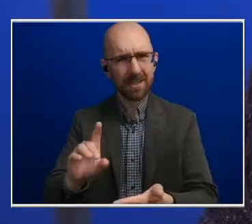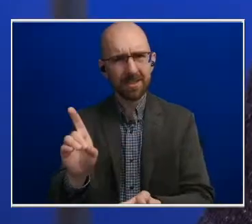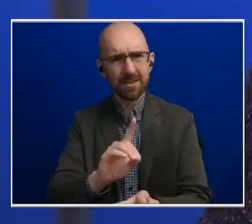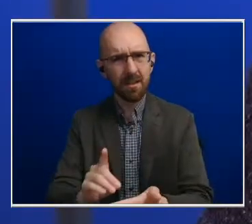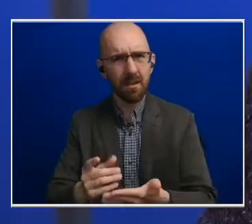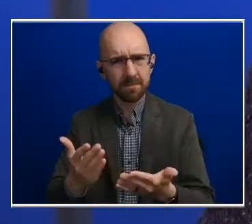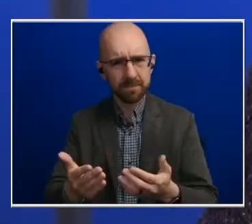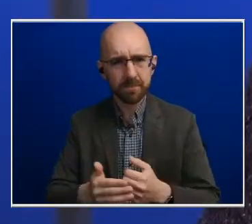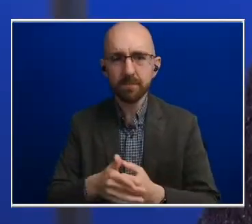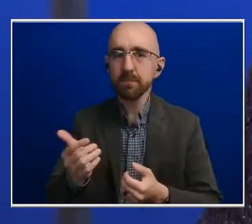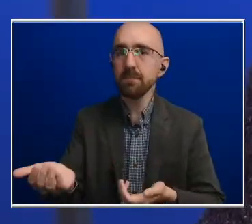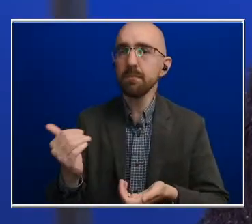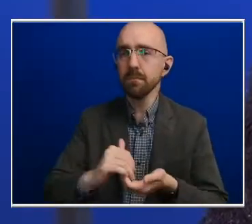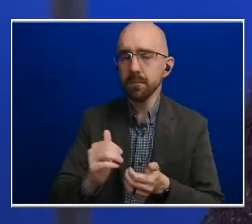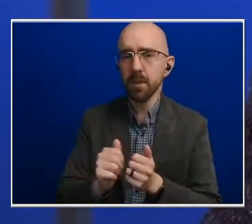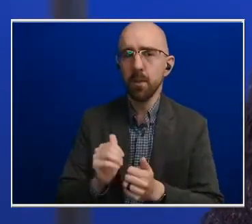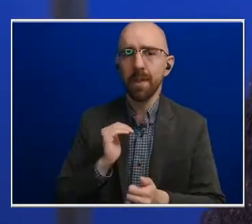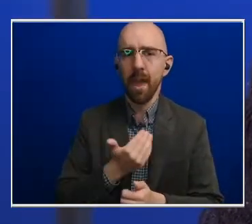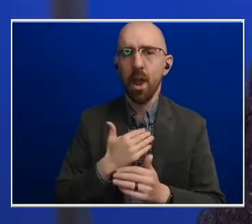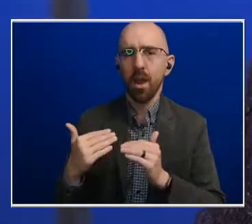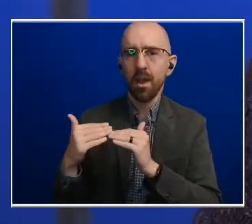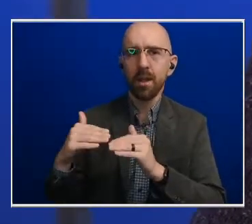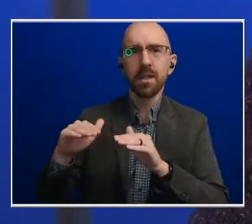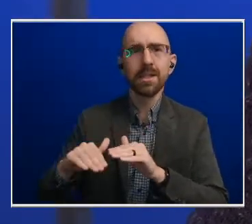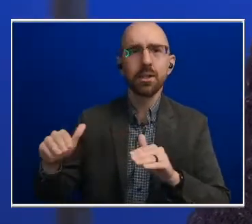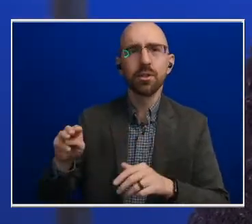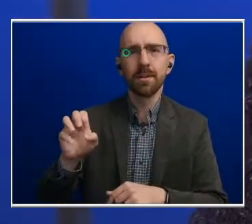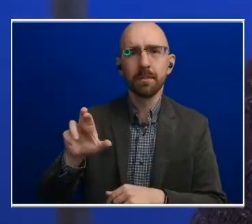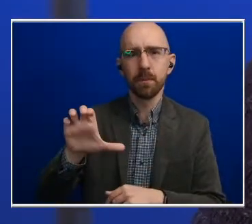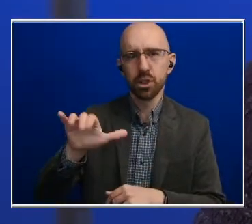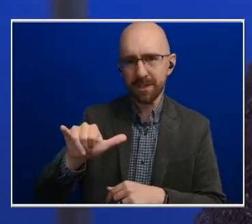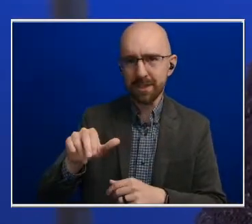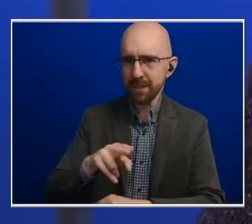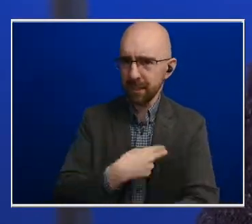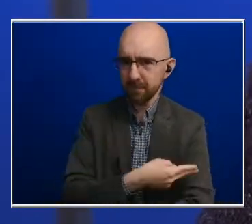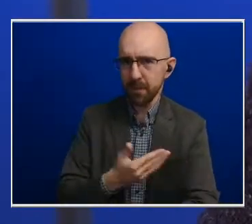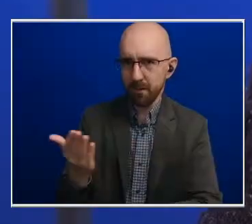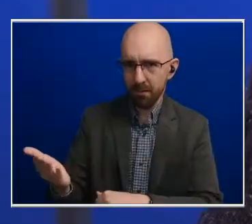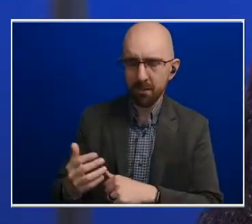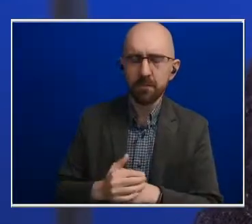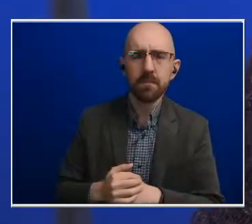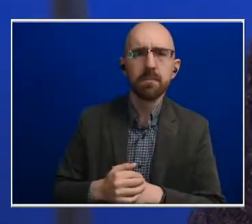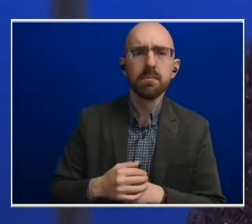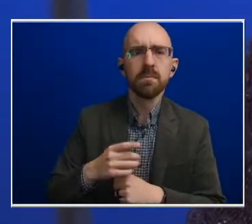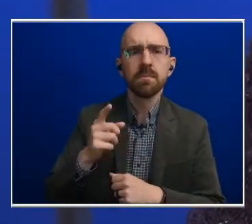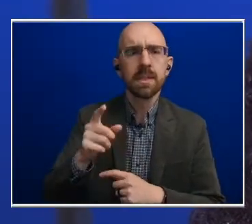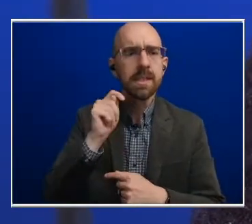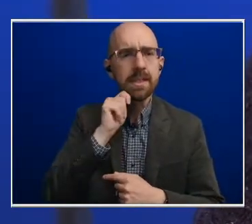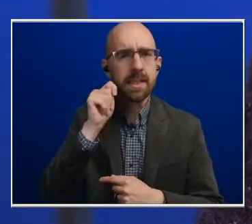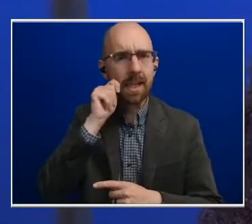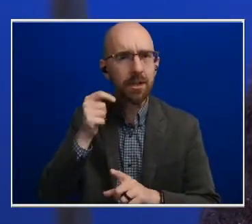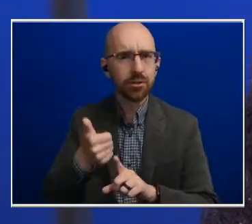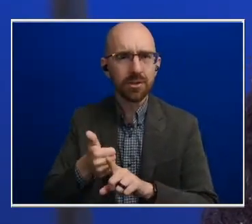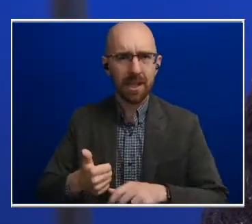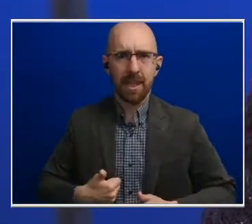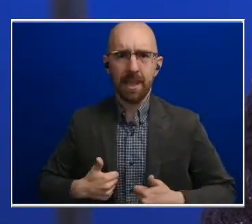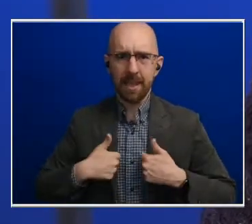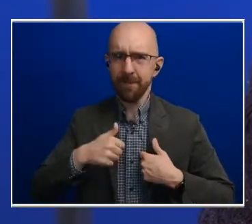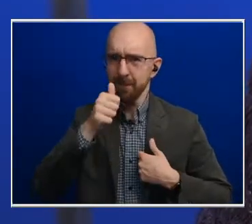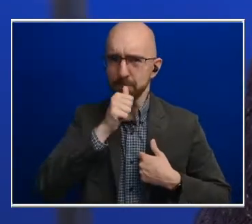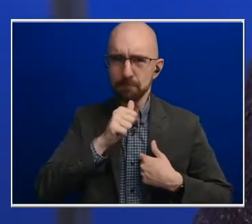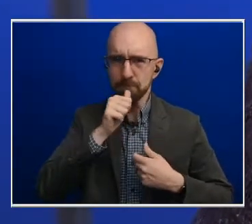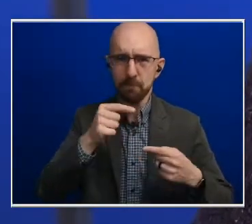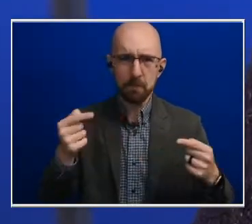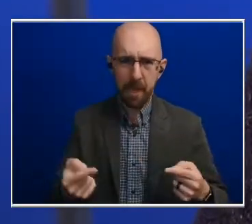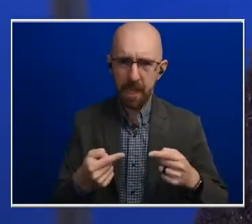our colleagues at Children's Mercy. And these were teenagers who were living with chronic pain. Some of them had been